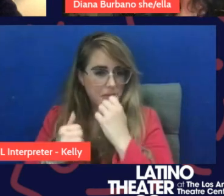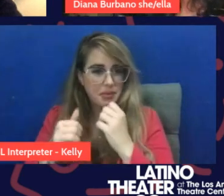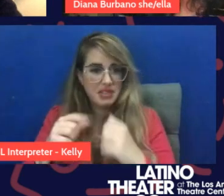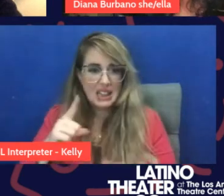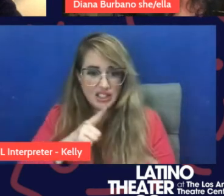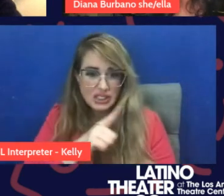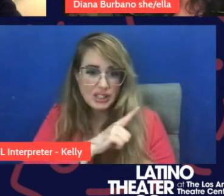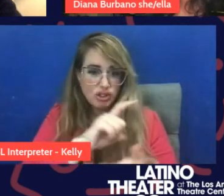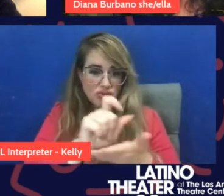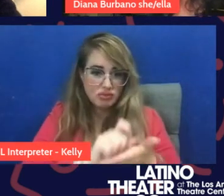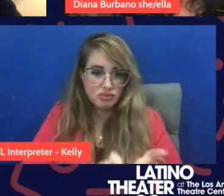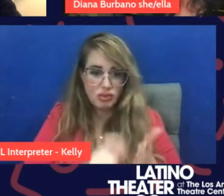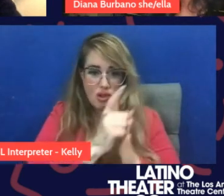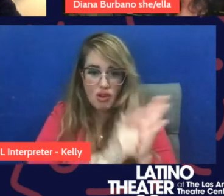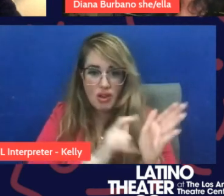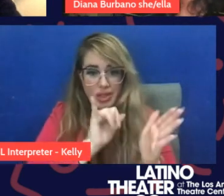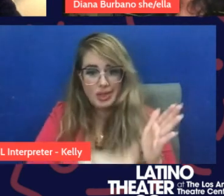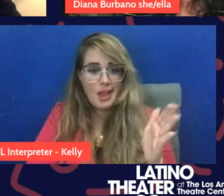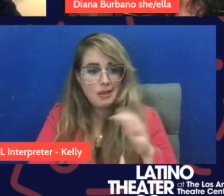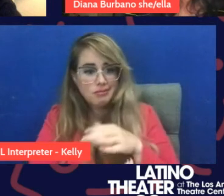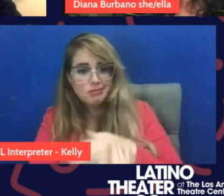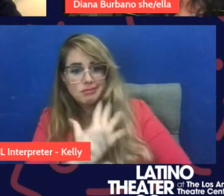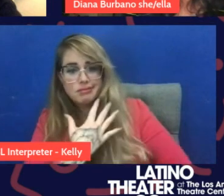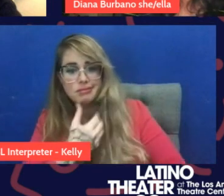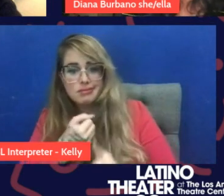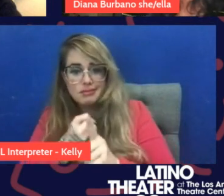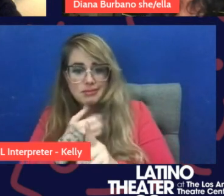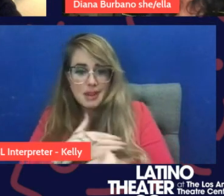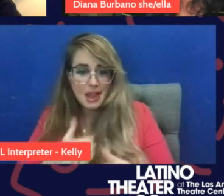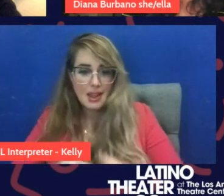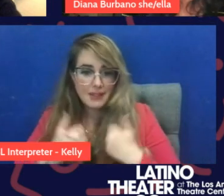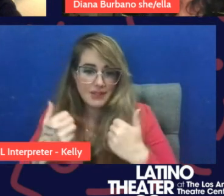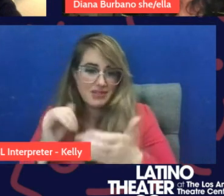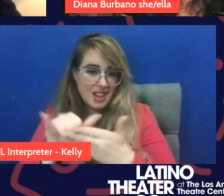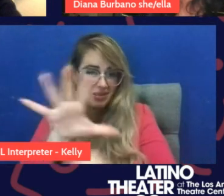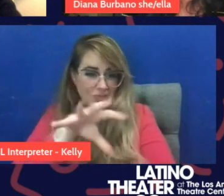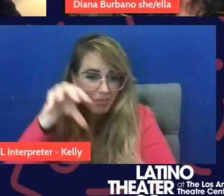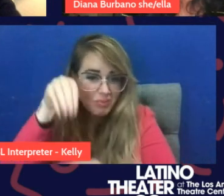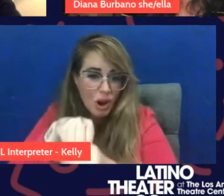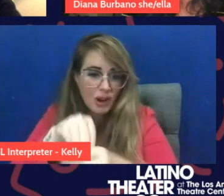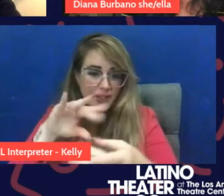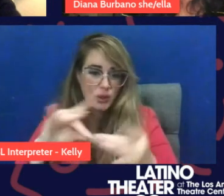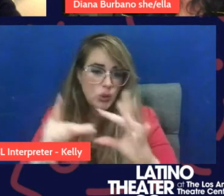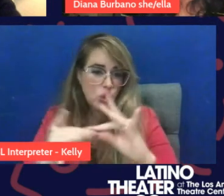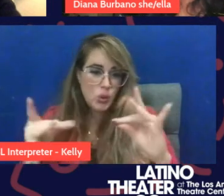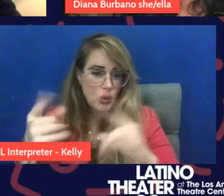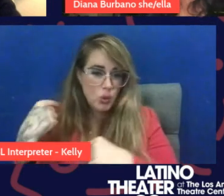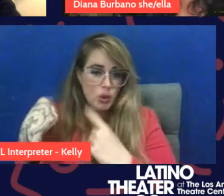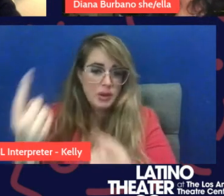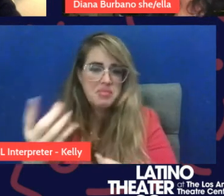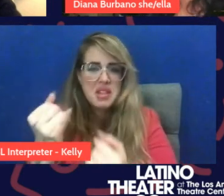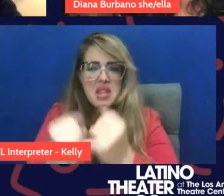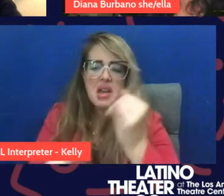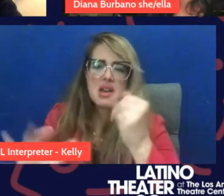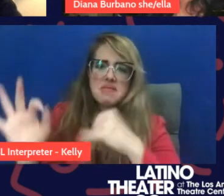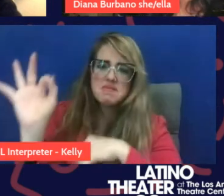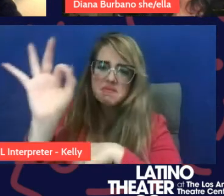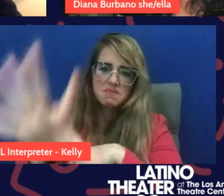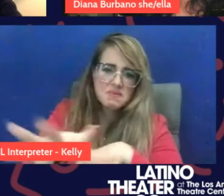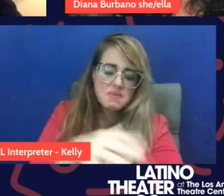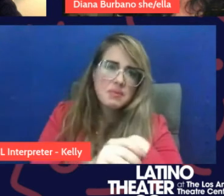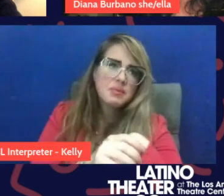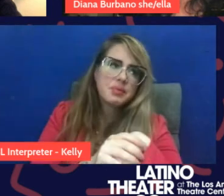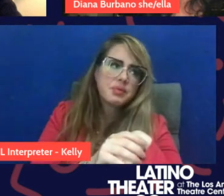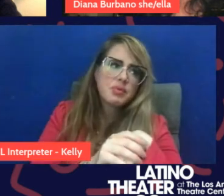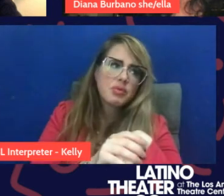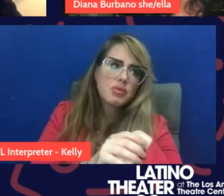legislature, and that's inherently always part of the story. And I think like a last sort of thing I'm thinking about too is just